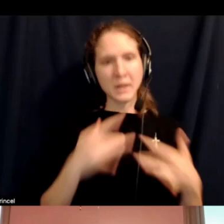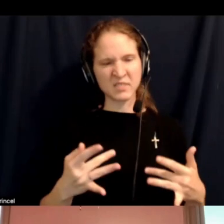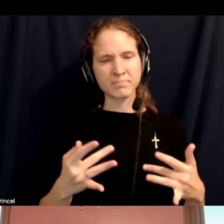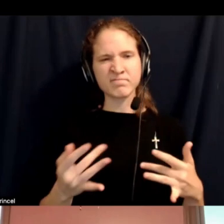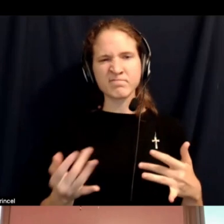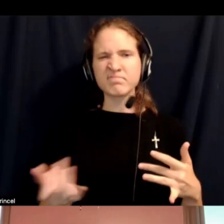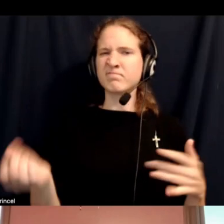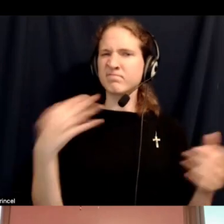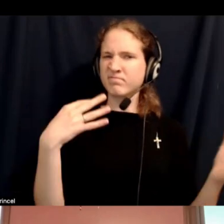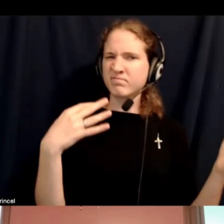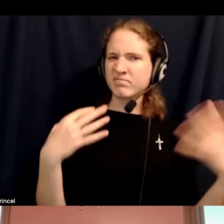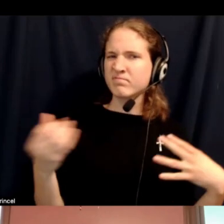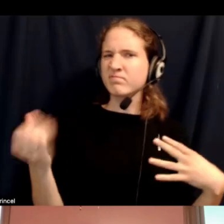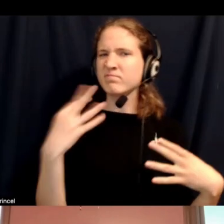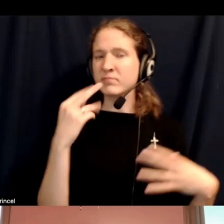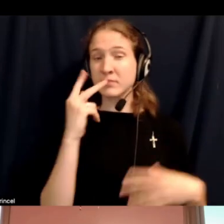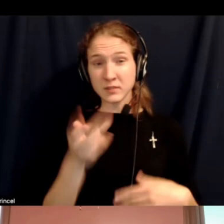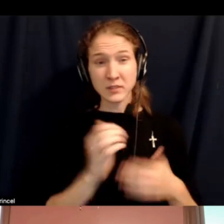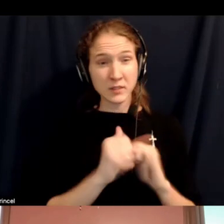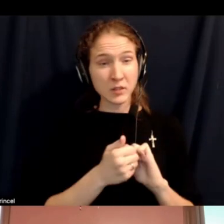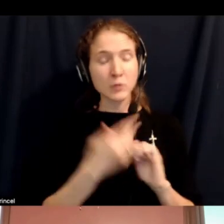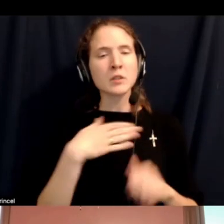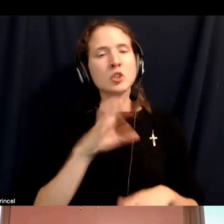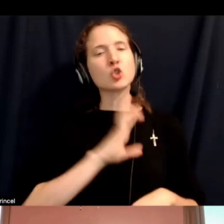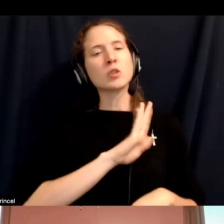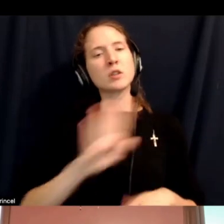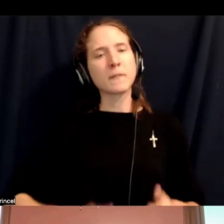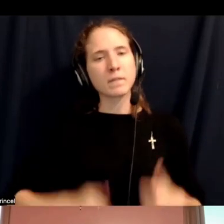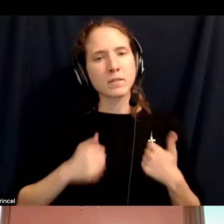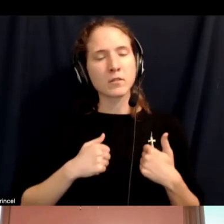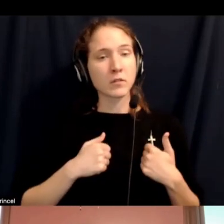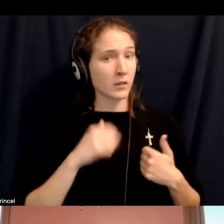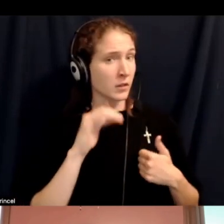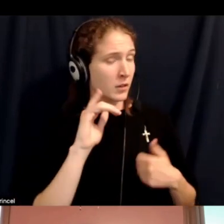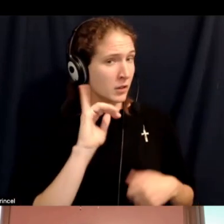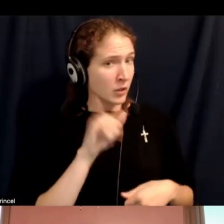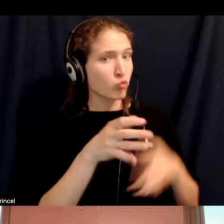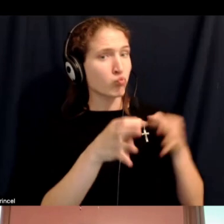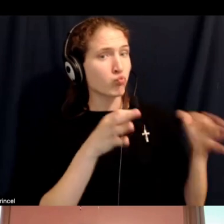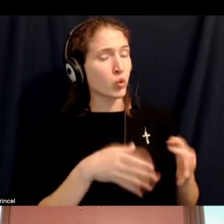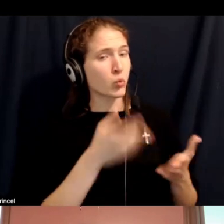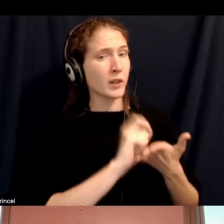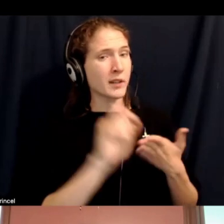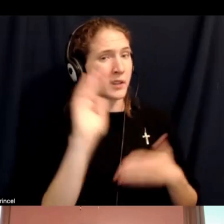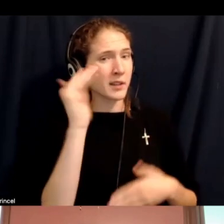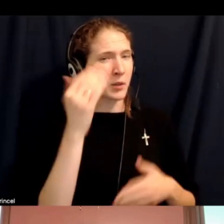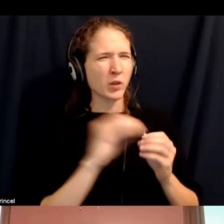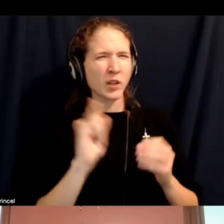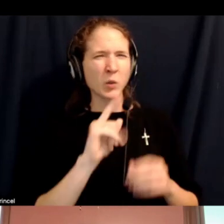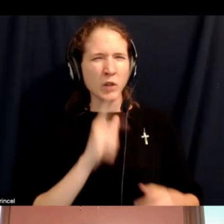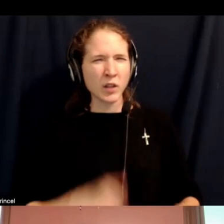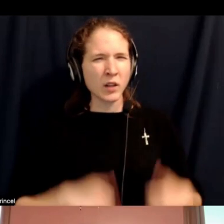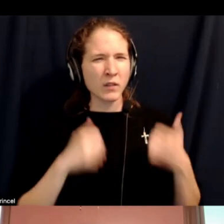edges through the lives of my characters. The way you describe your writing, it seems more like real life,